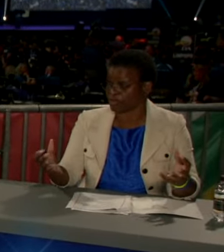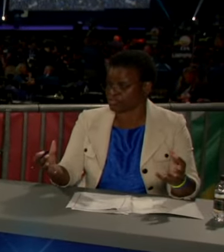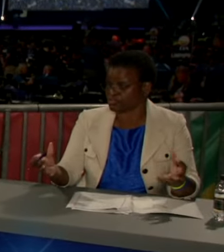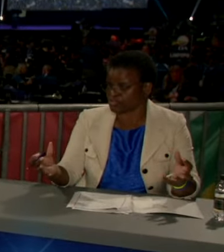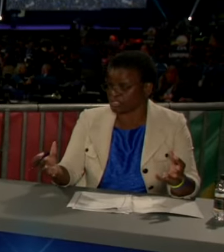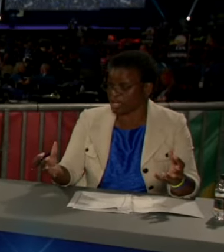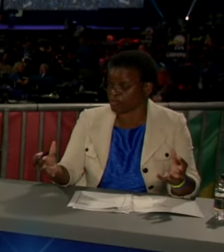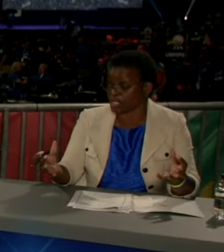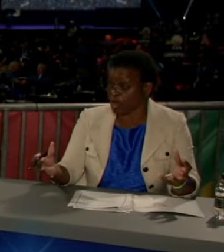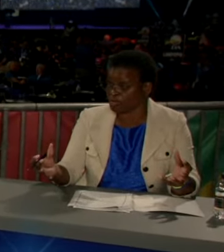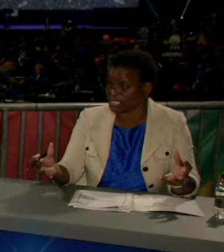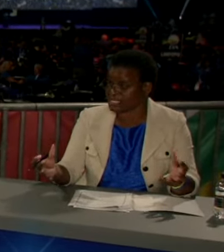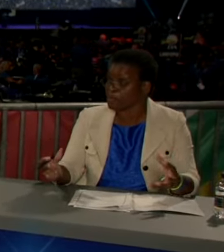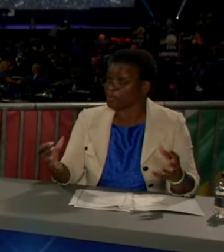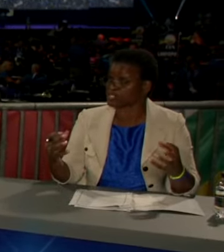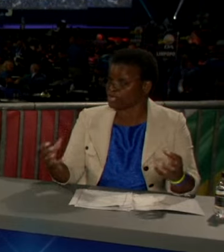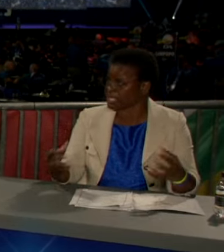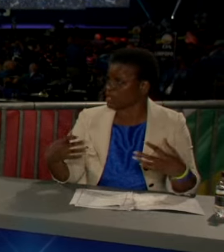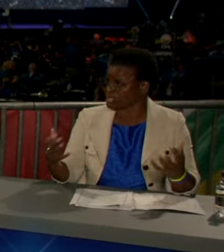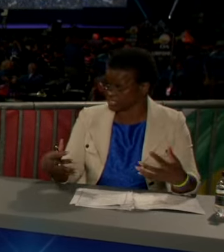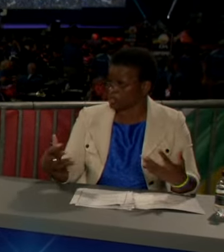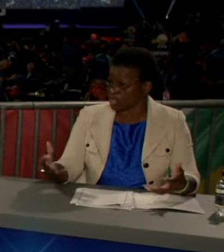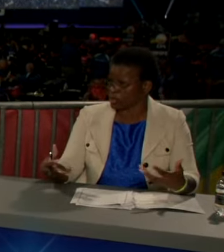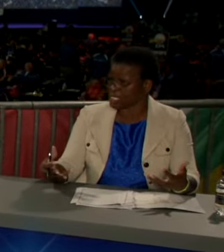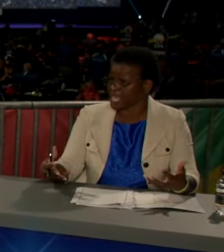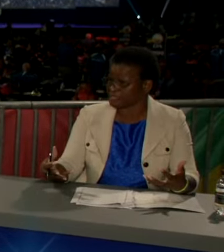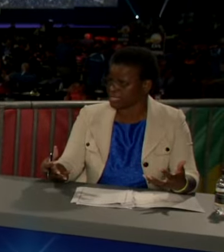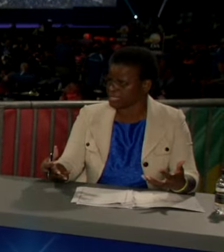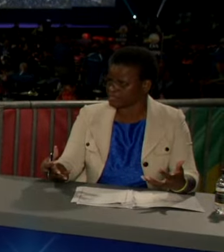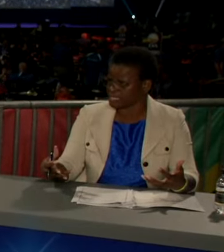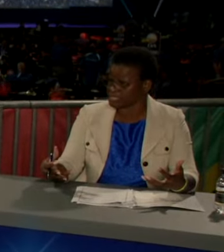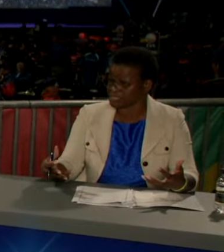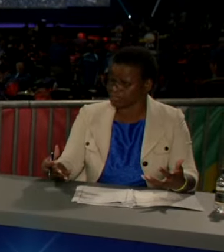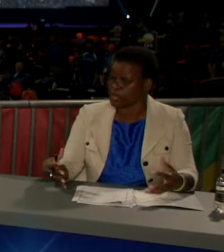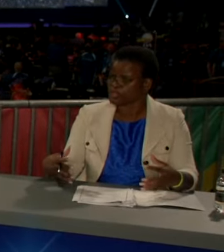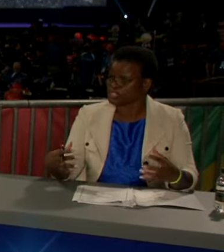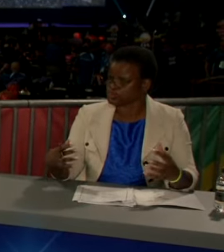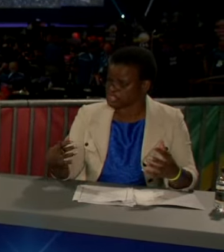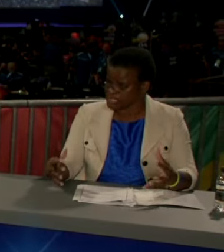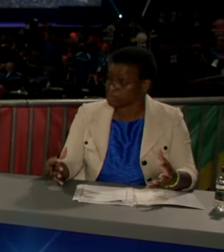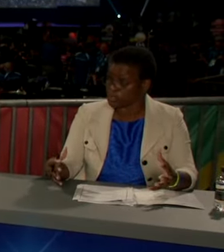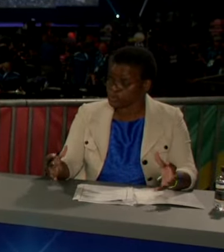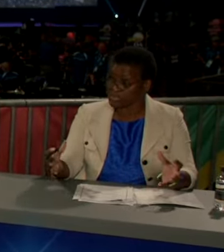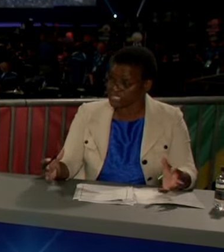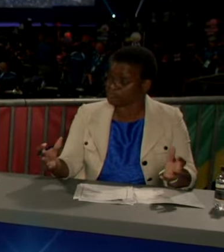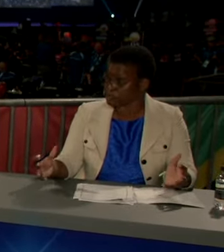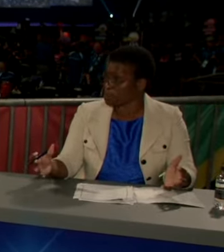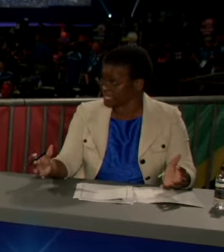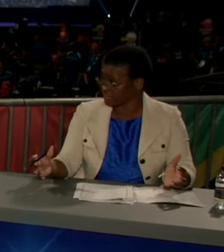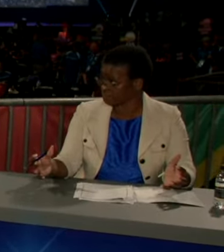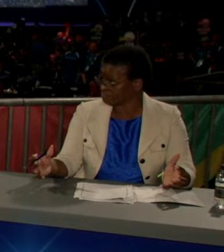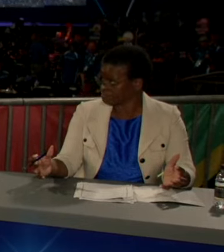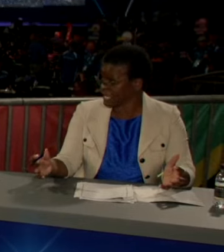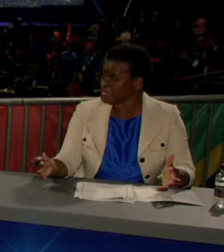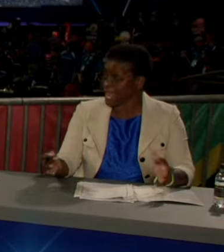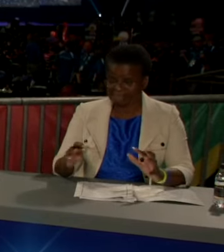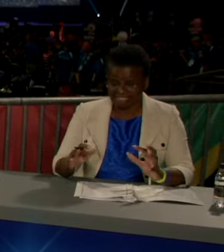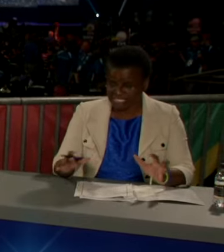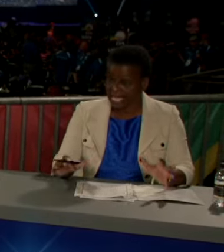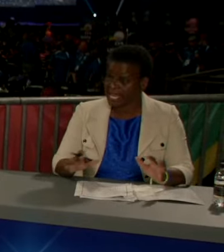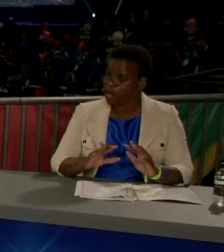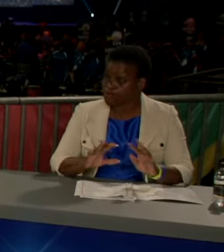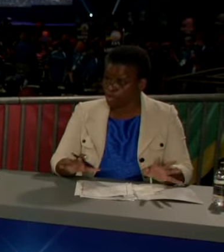the Constitution, the Congress, but on an online system, just because we received so many. Yeah.